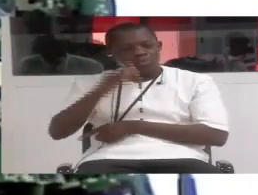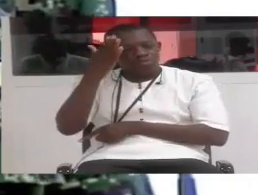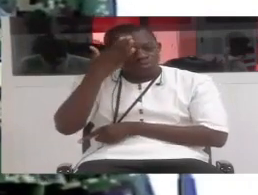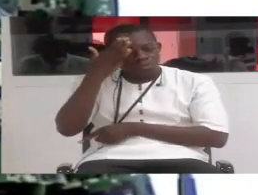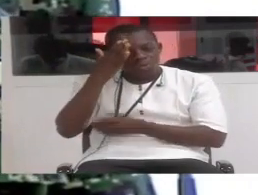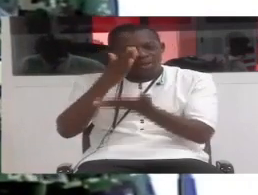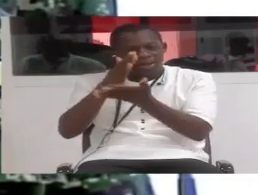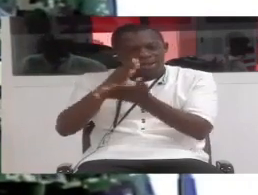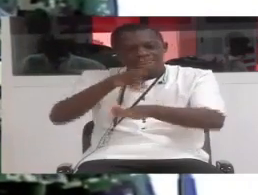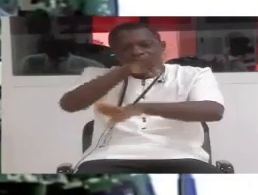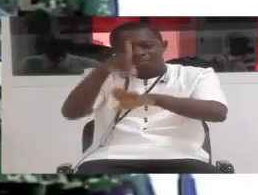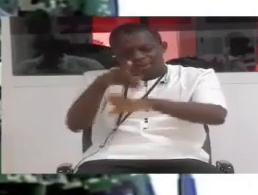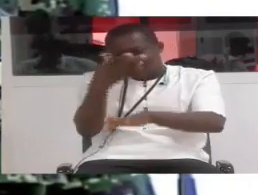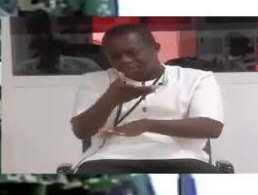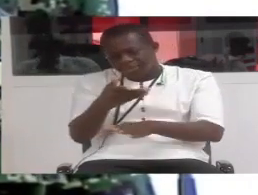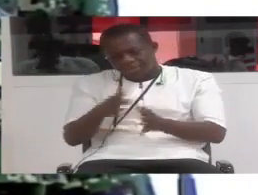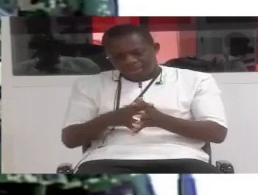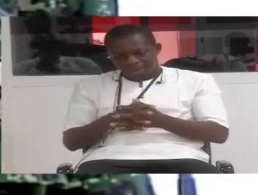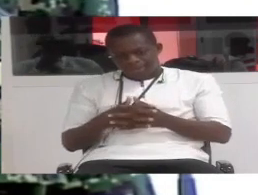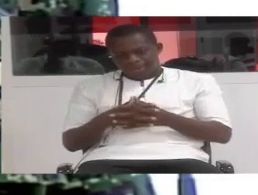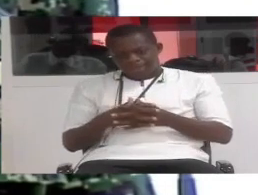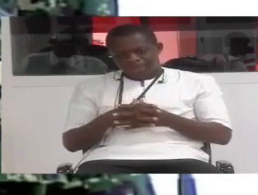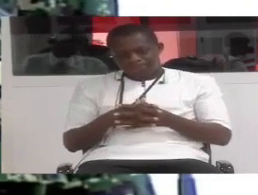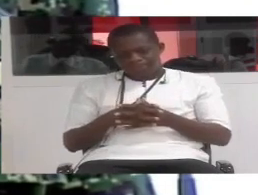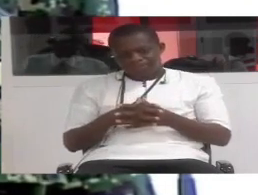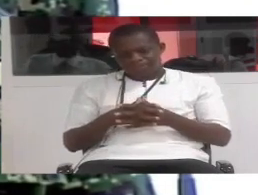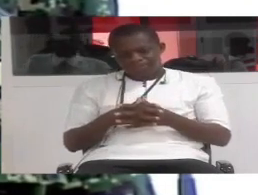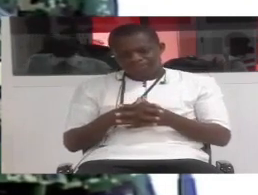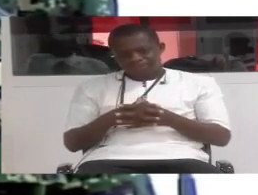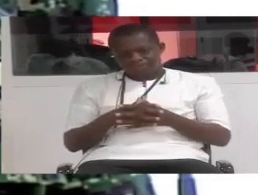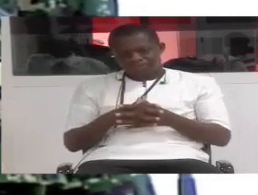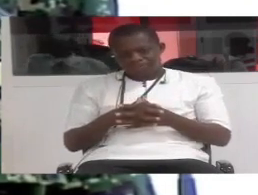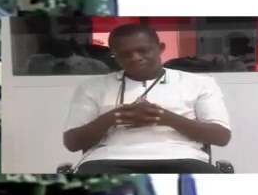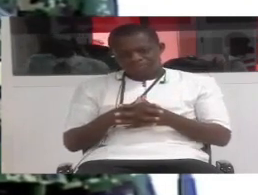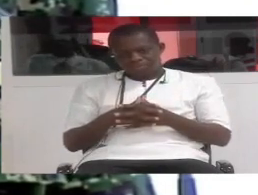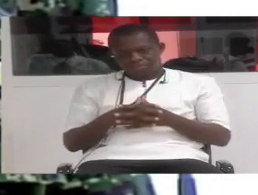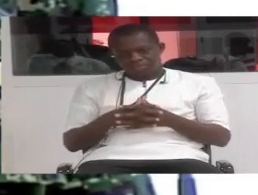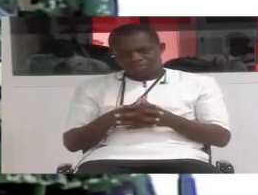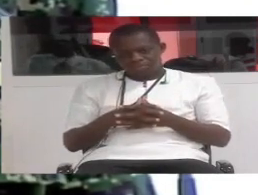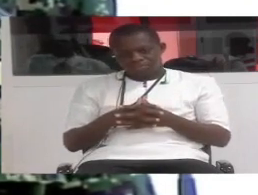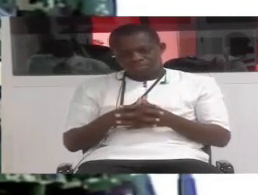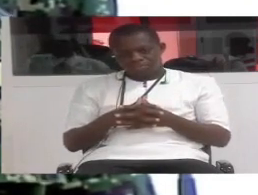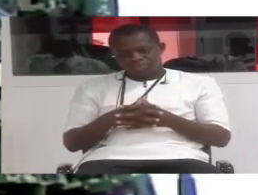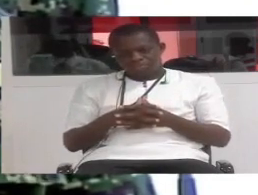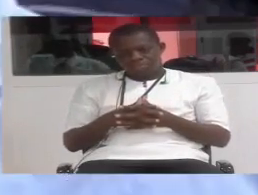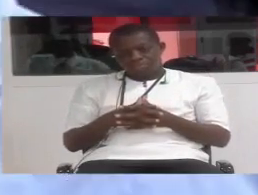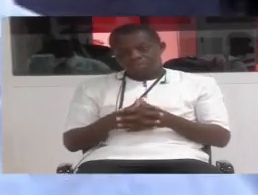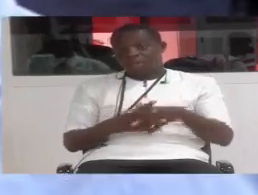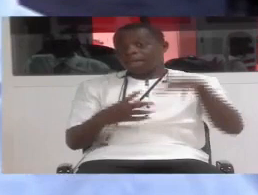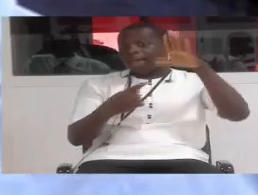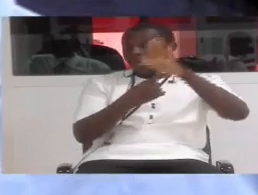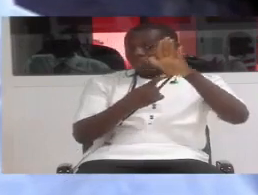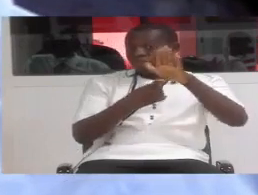maybe our leaders will know, but so far as I can tell, it was just to make them disappear. So essentially you